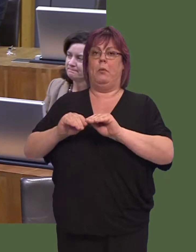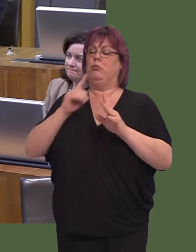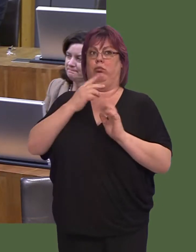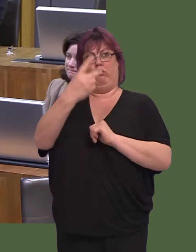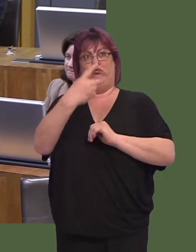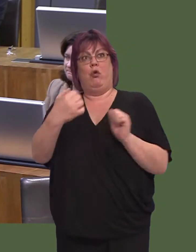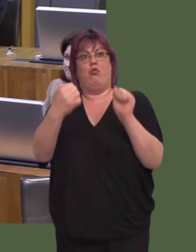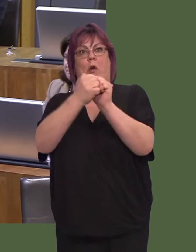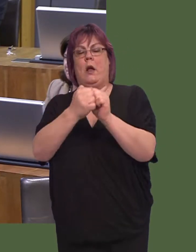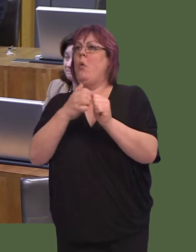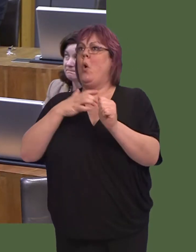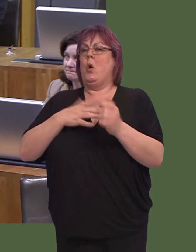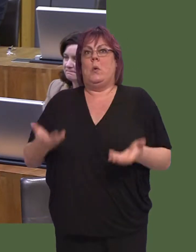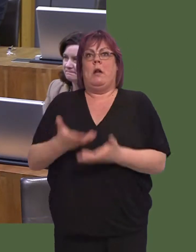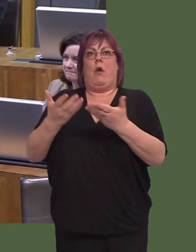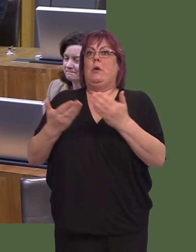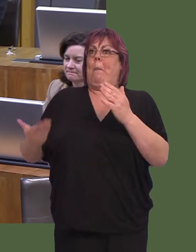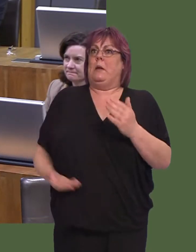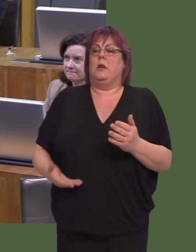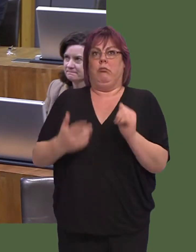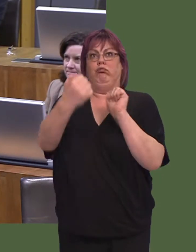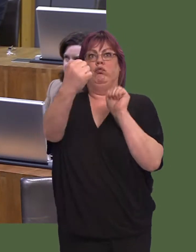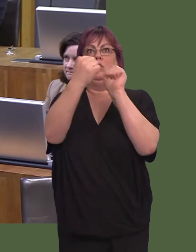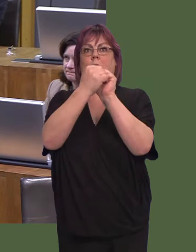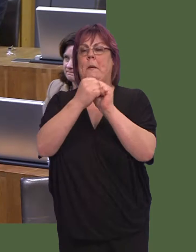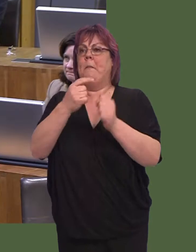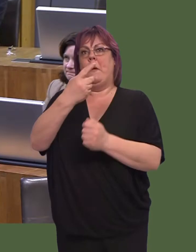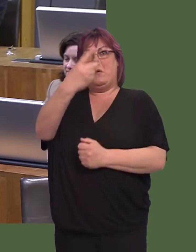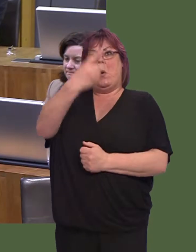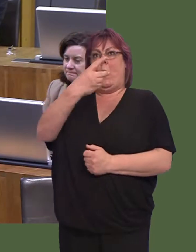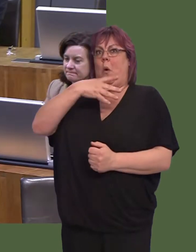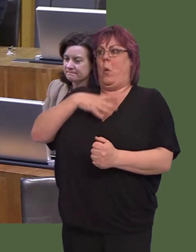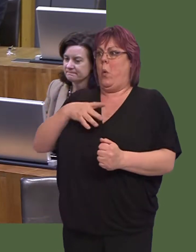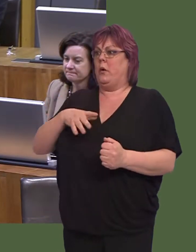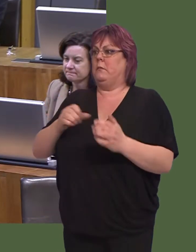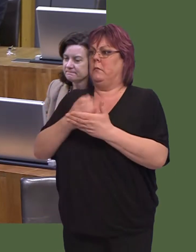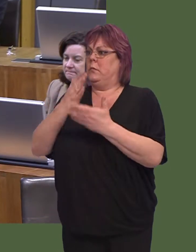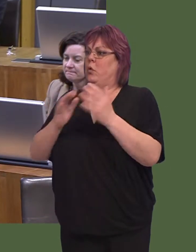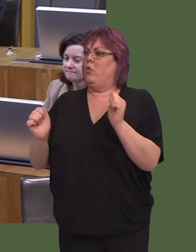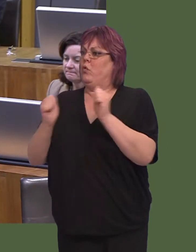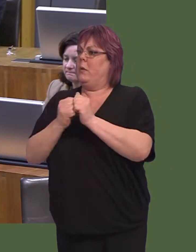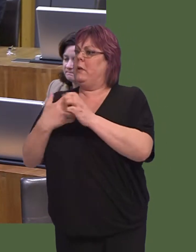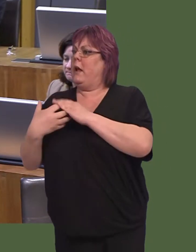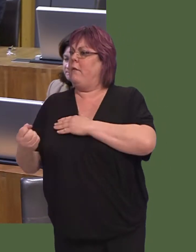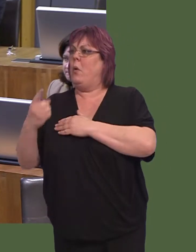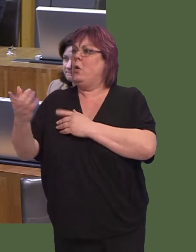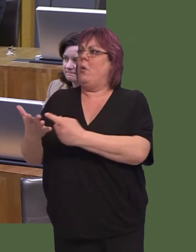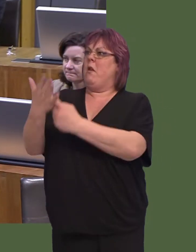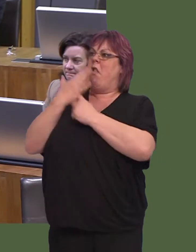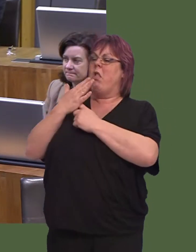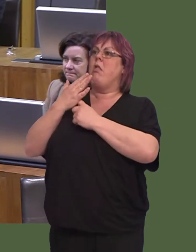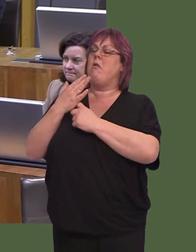There needs to be certainty for businesses. We understand that. The difference is this. We want to create that certainty through agreement and not